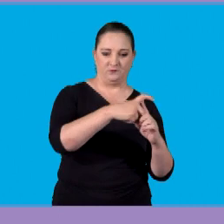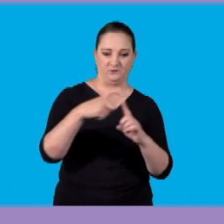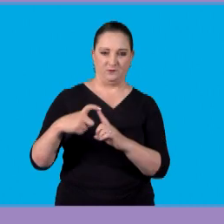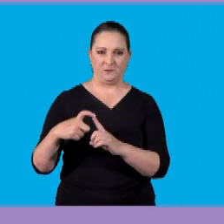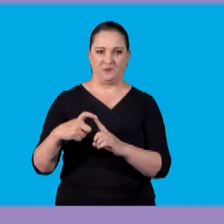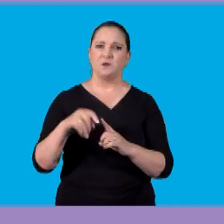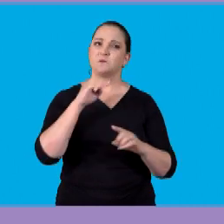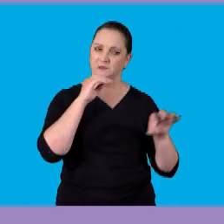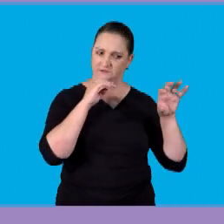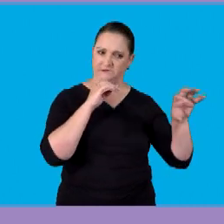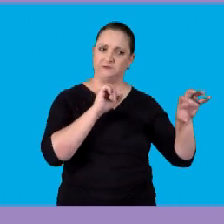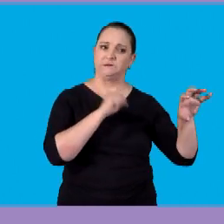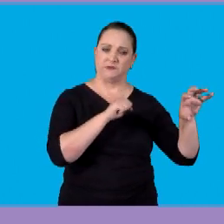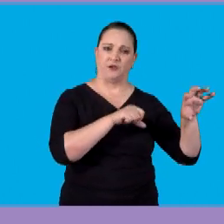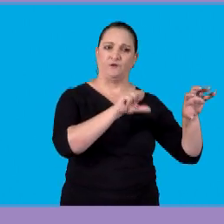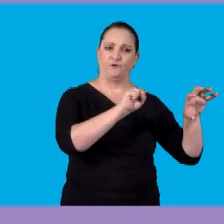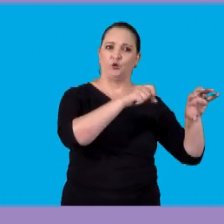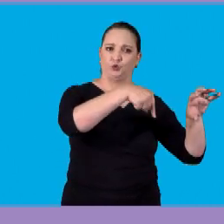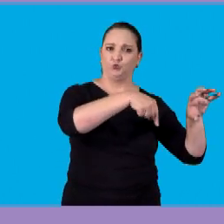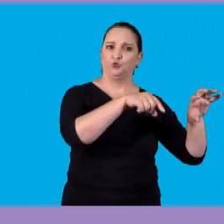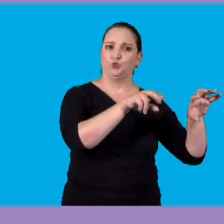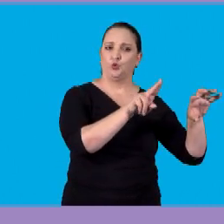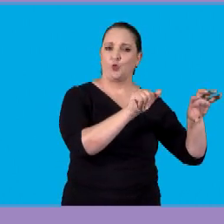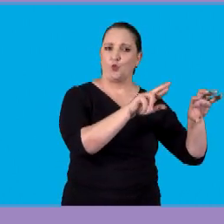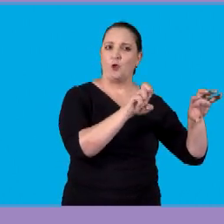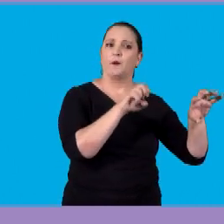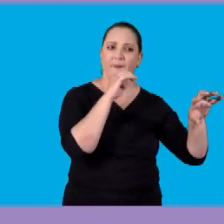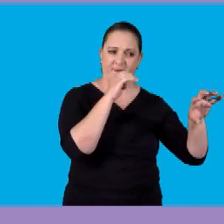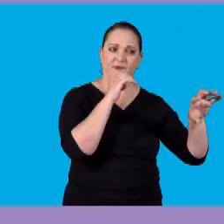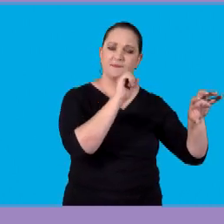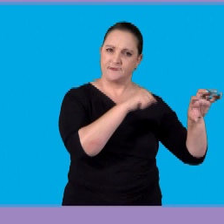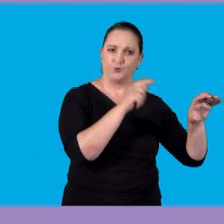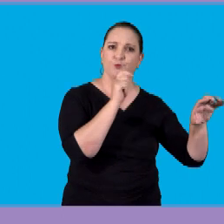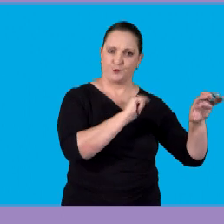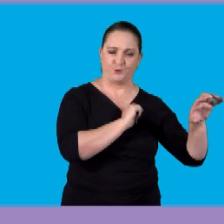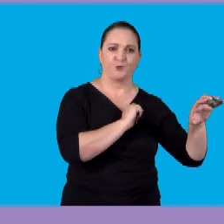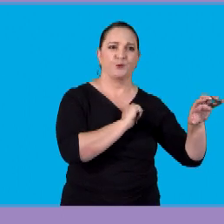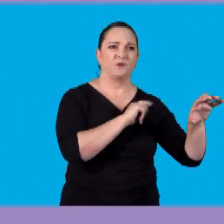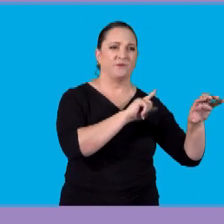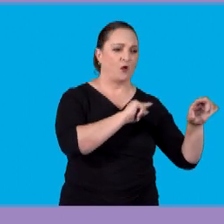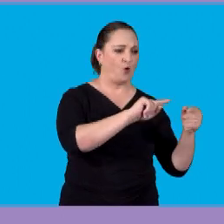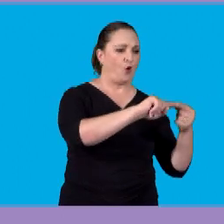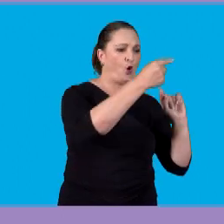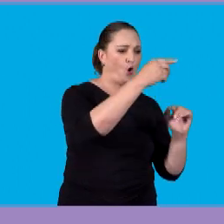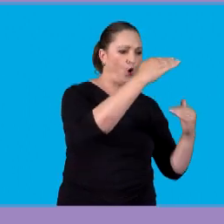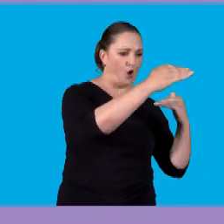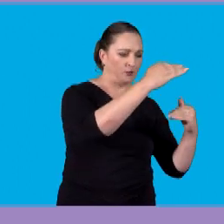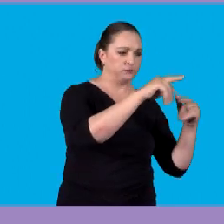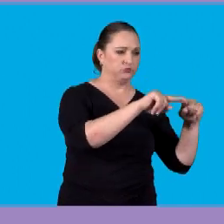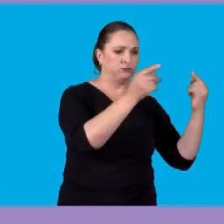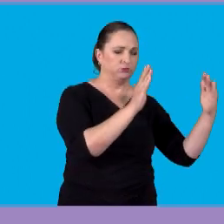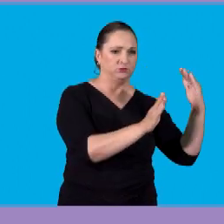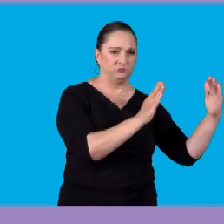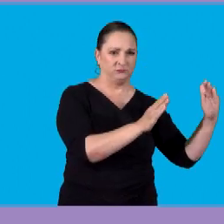apply to a square as well. So we have the opposite sides parallel as well. So that's what makes a